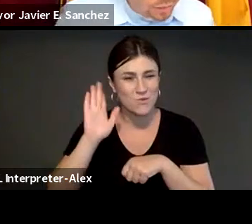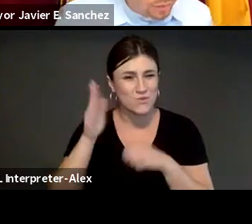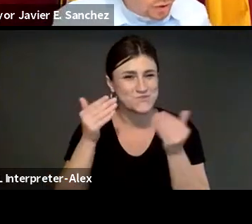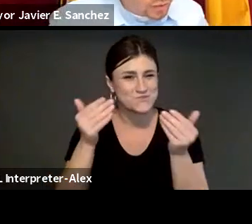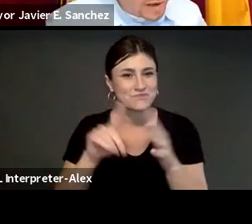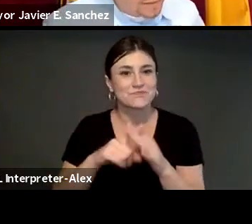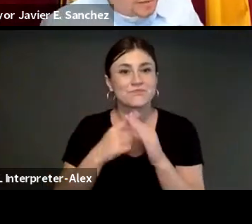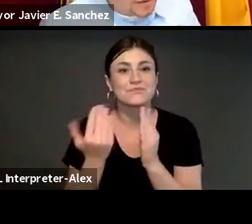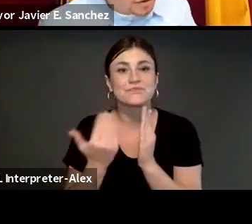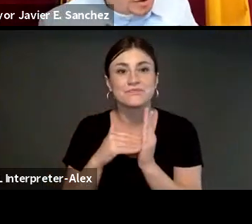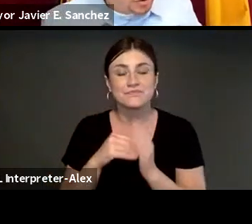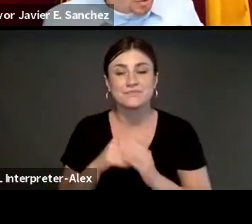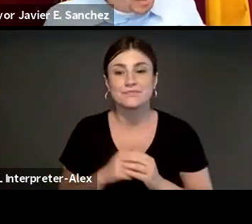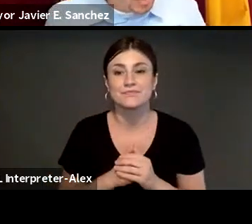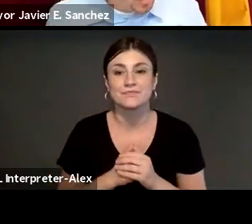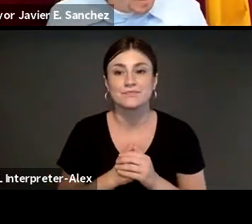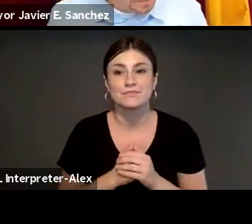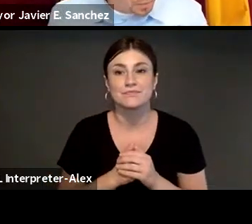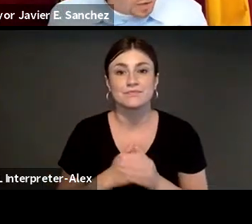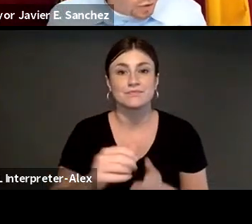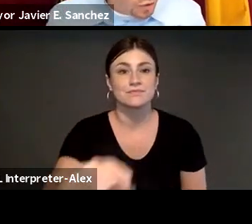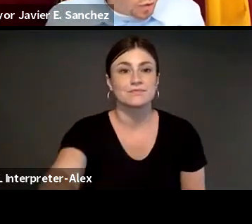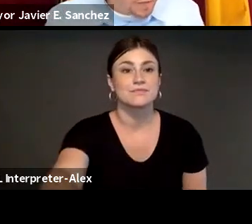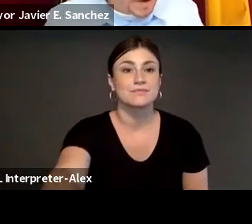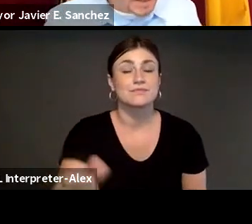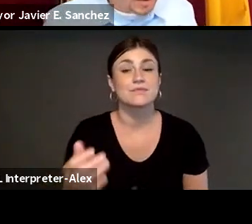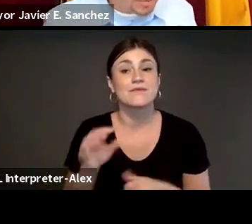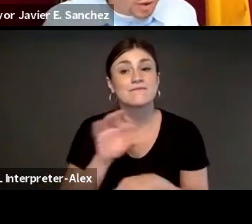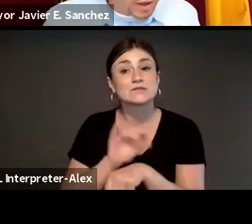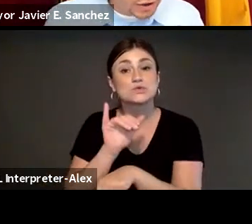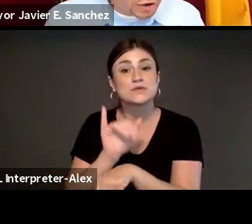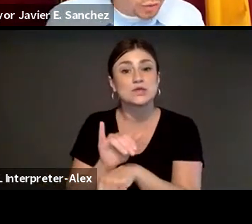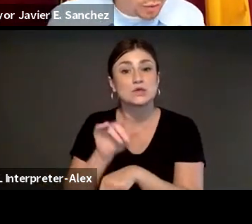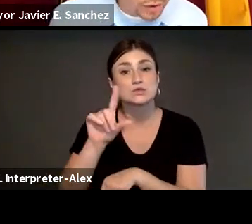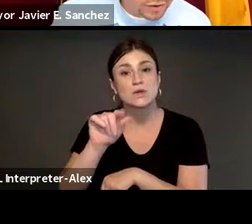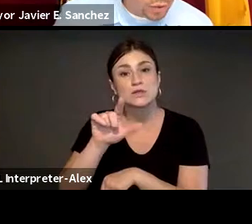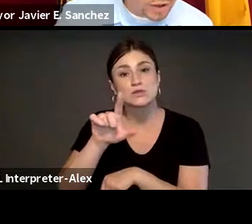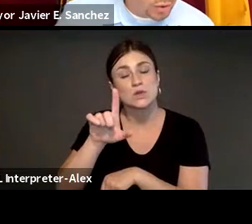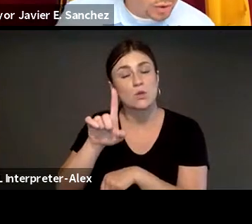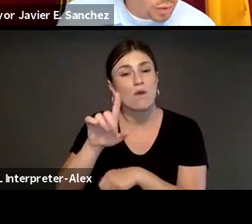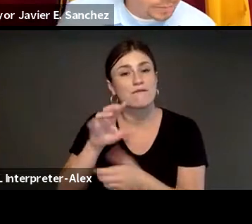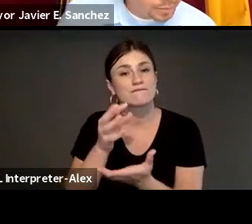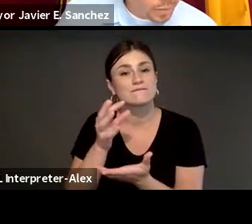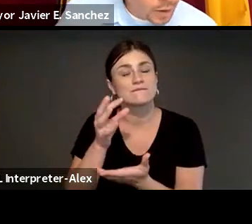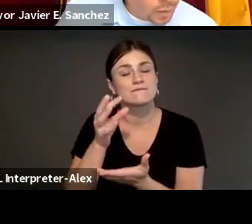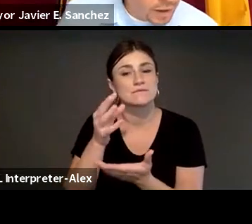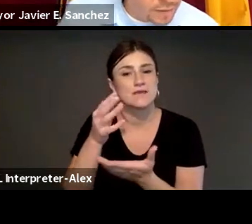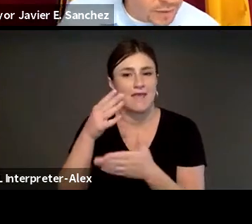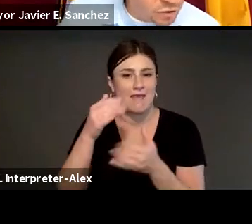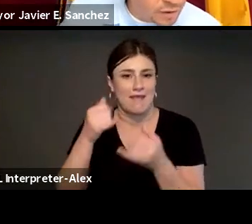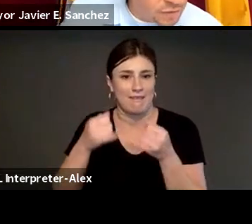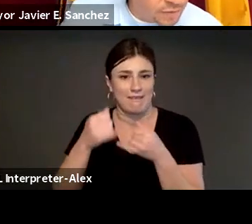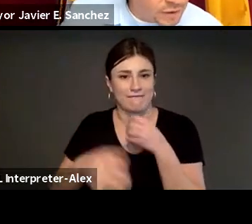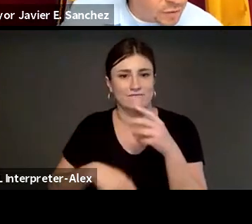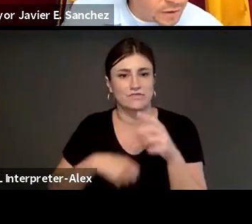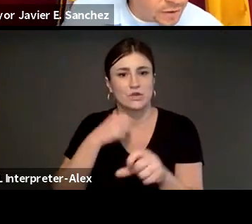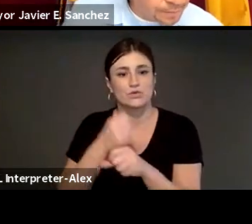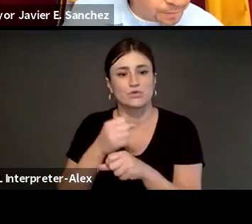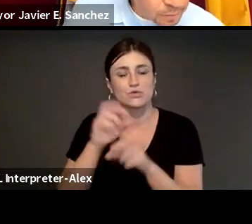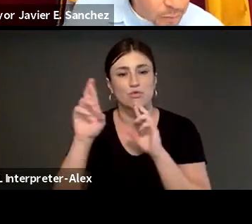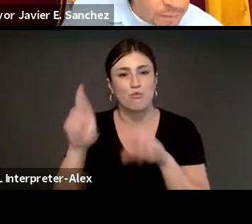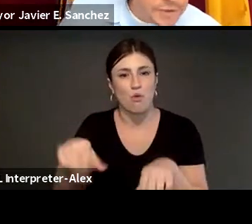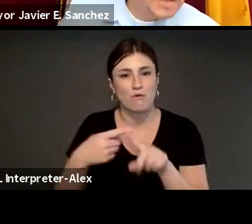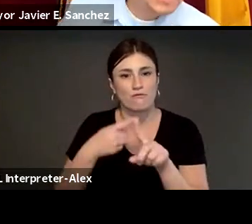So before us, we have the fiscal year 2021 fourth quarter financial report ending June 30th, 2021. We have Administrative Services